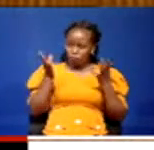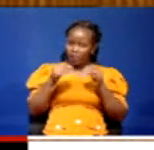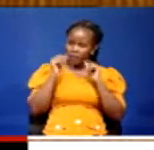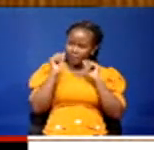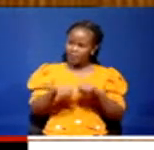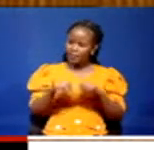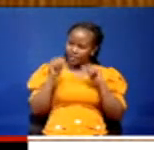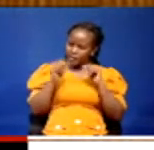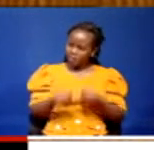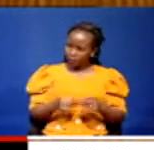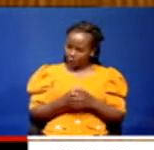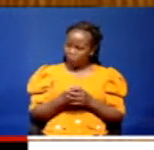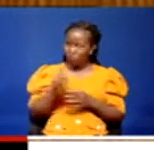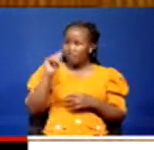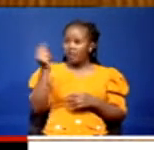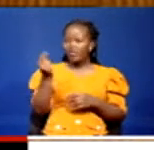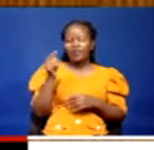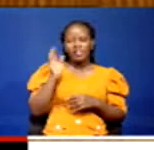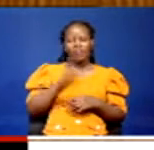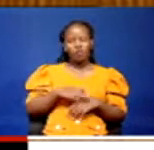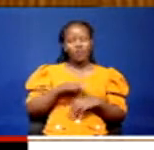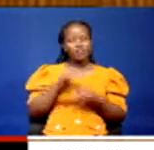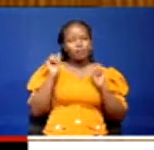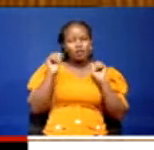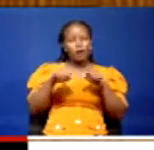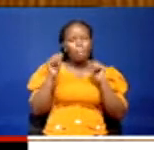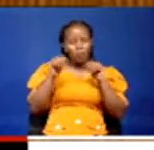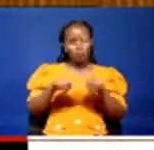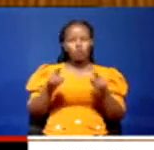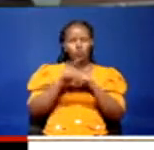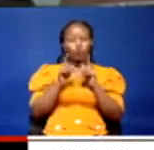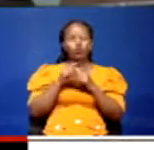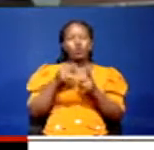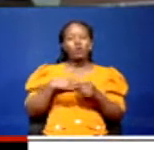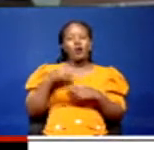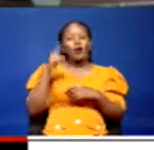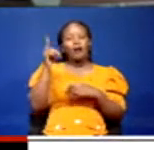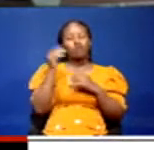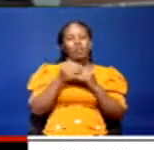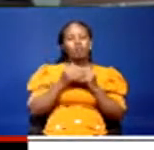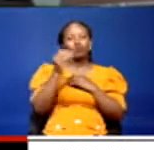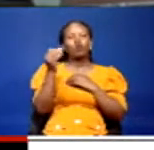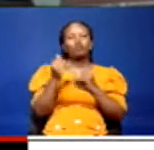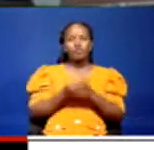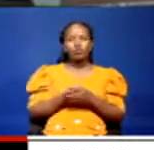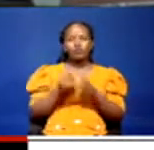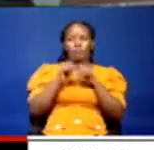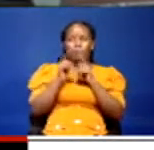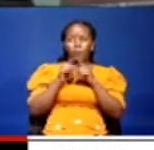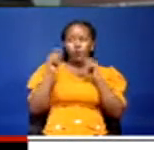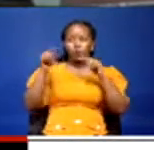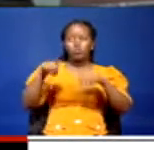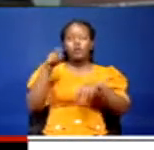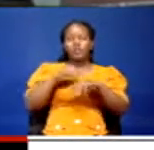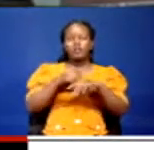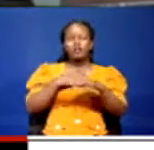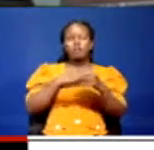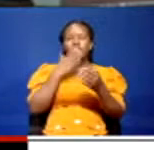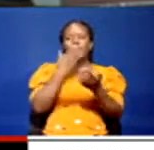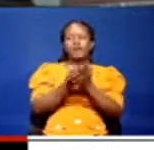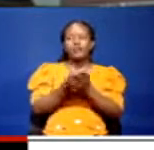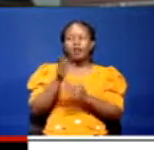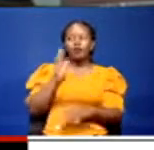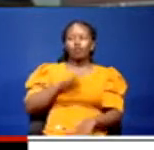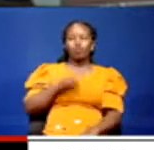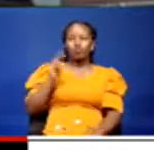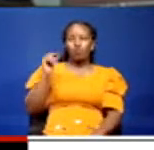Kenyan woman can do it, and I have one of you to walk with me this journey. And at this juncture, I want to thank Charity Gilu in a very special